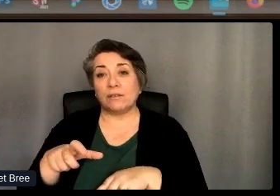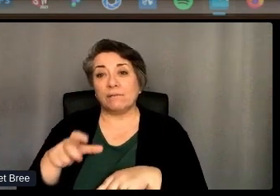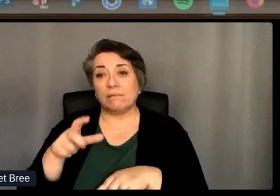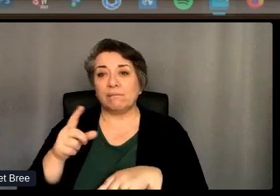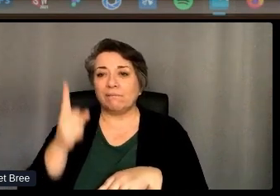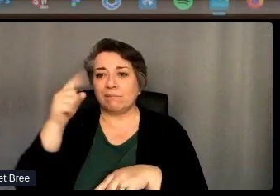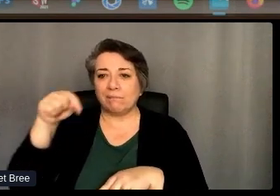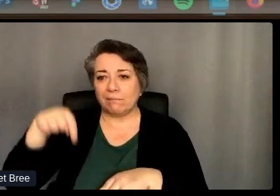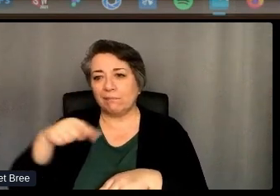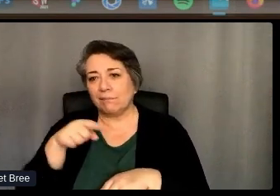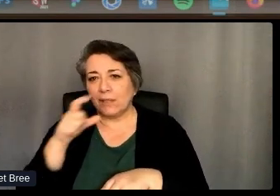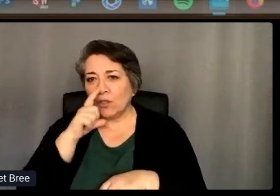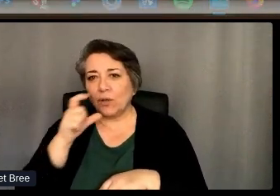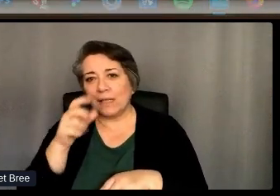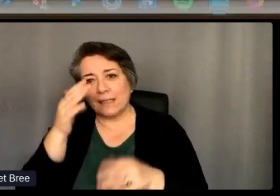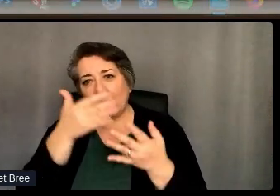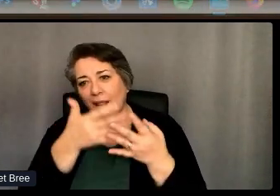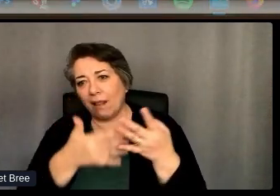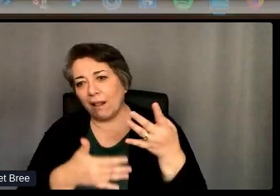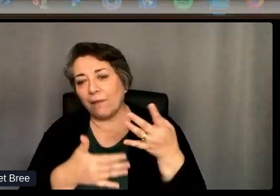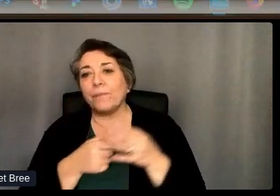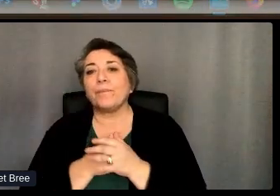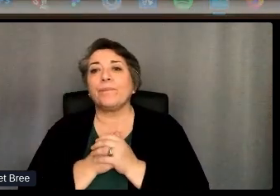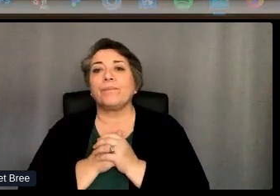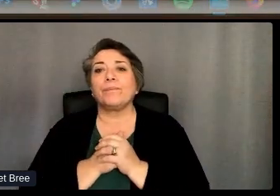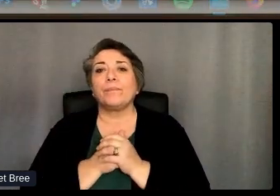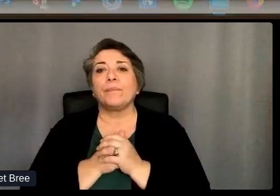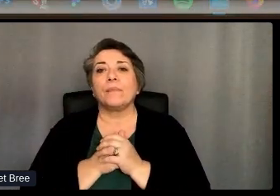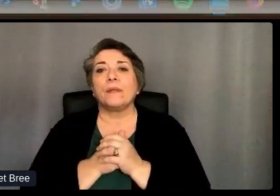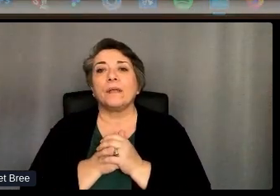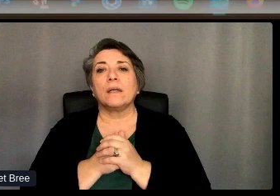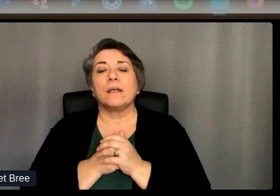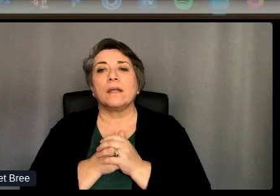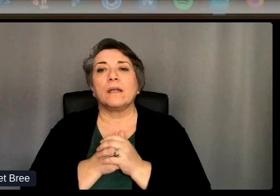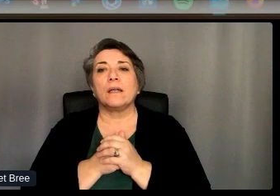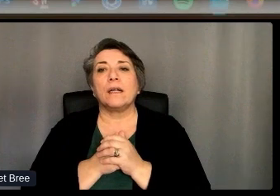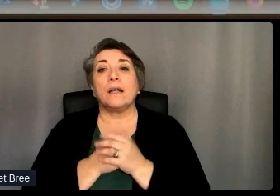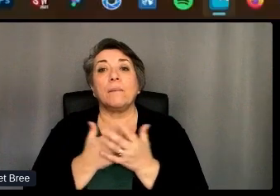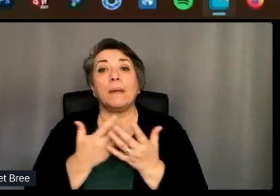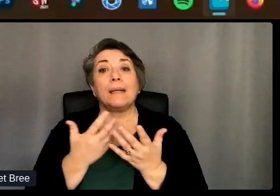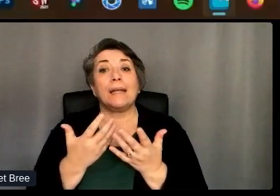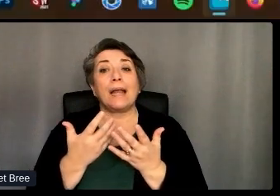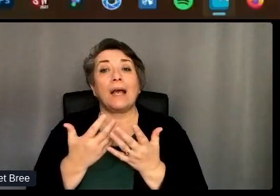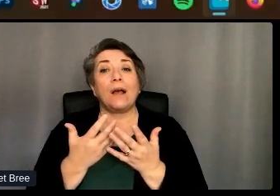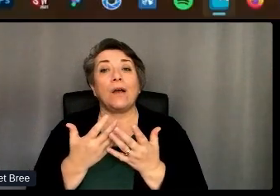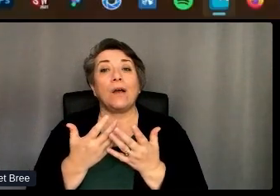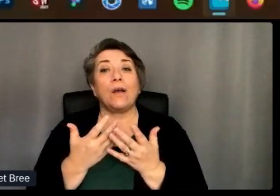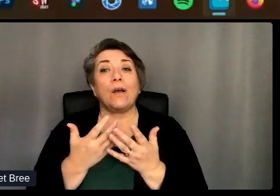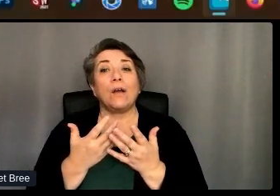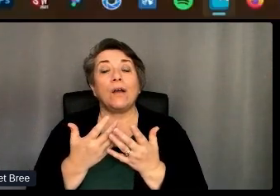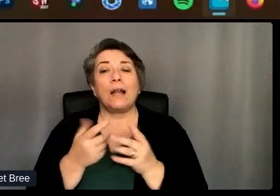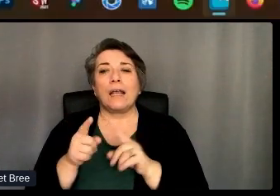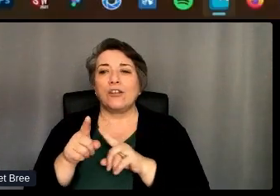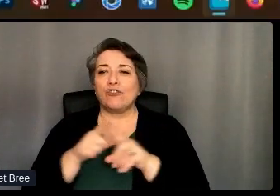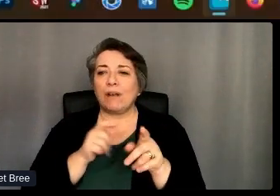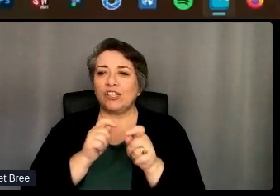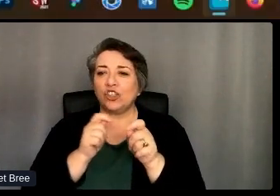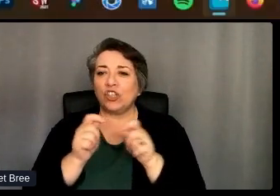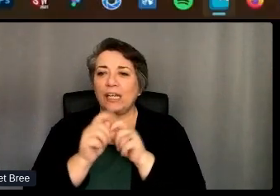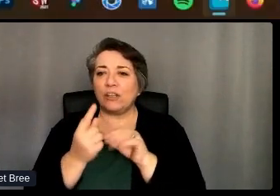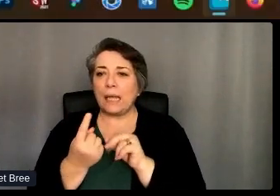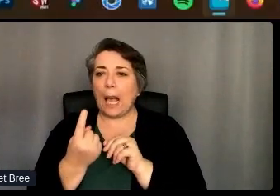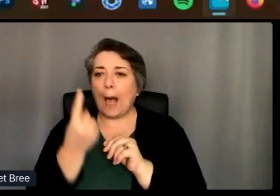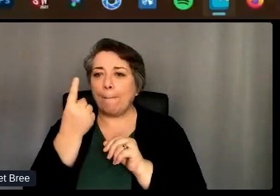as move cursor. Now let's dive into just the up button and see what options we